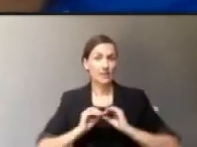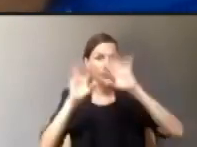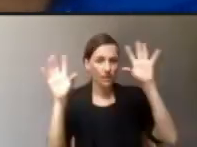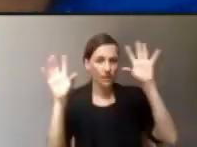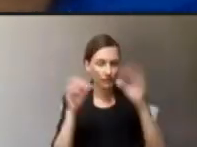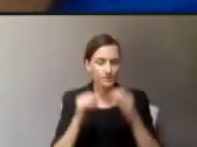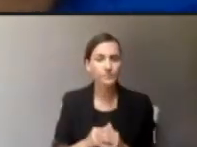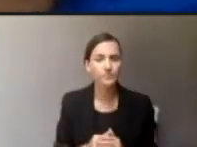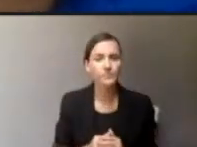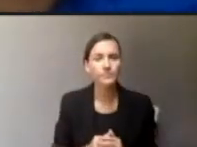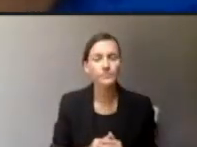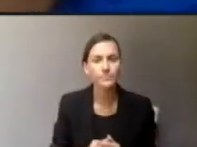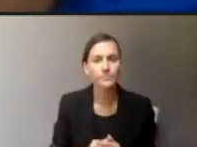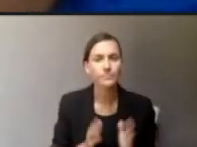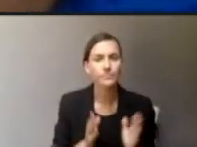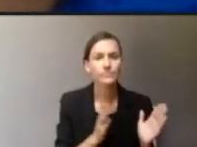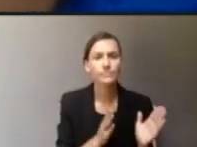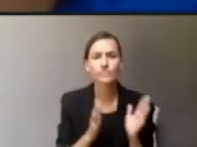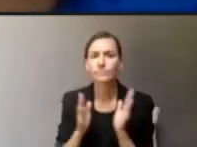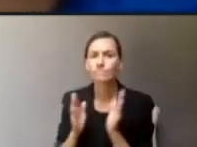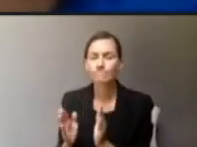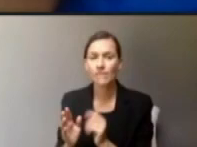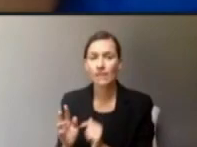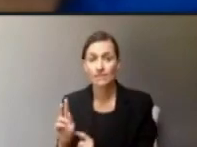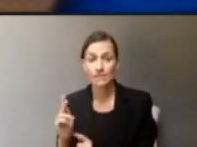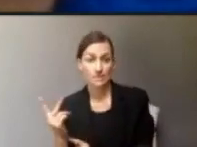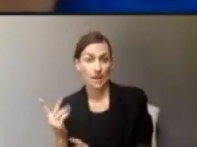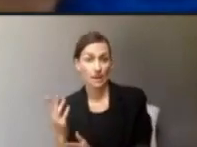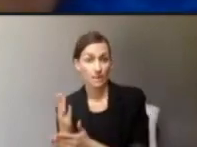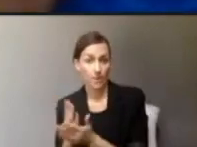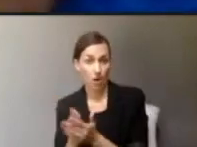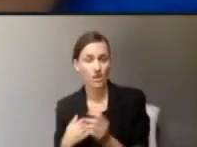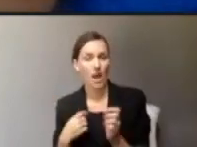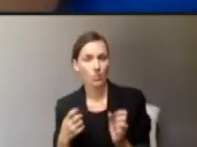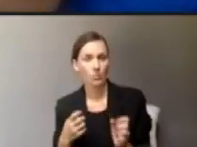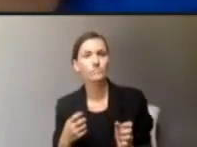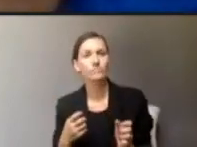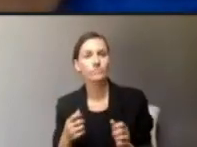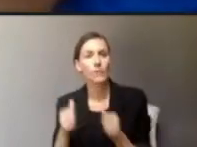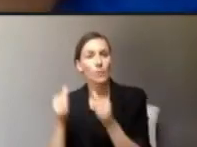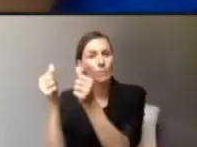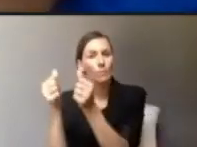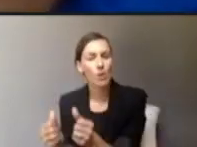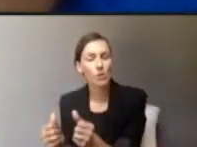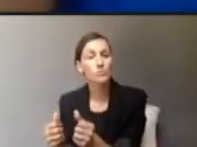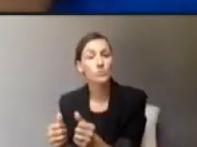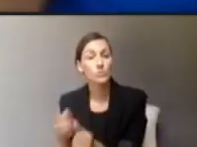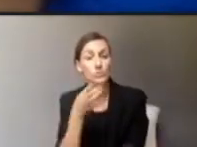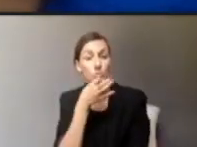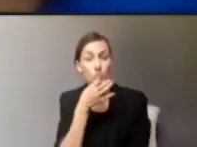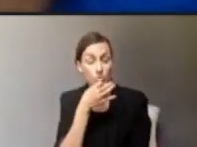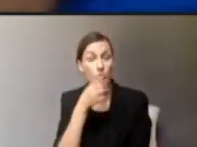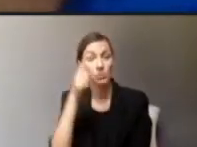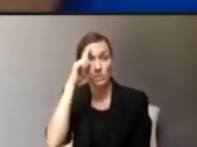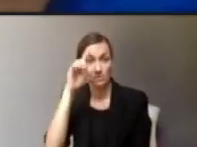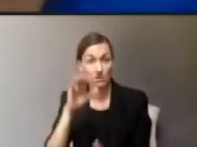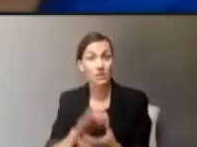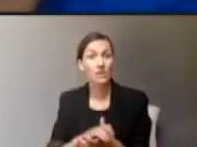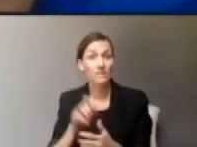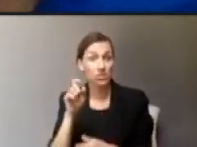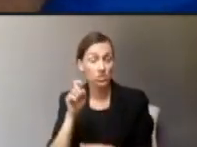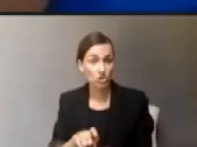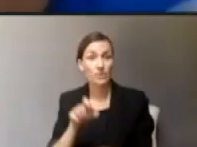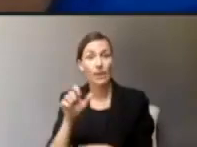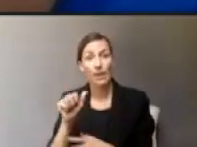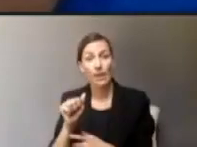second piece, and I'm actually wanting to post that, I'll post it for you shortly, is we do believe in accountability. Through this process, we want to